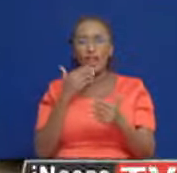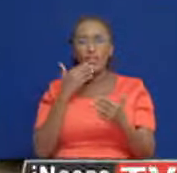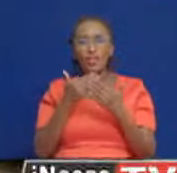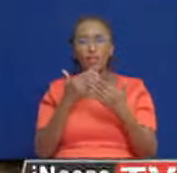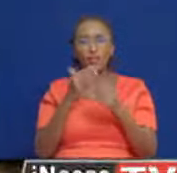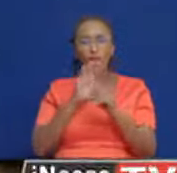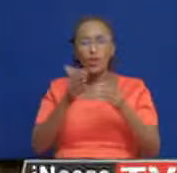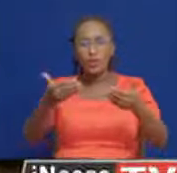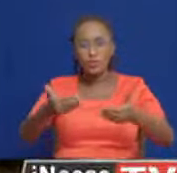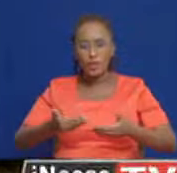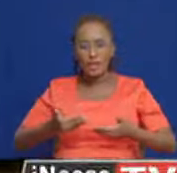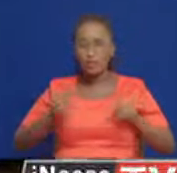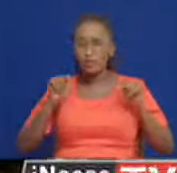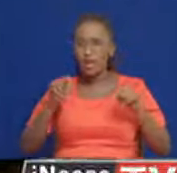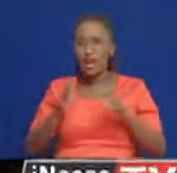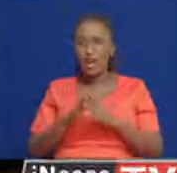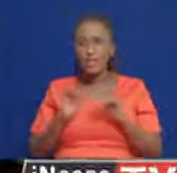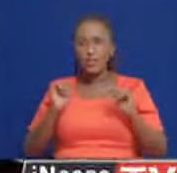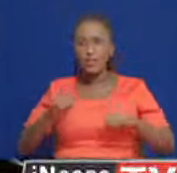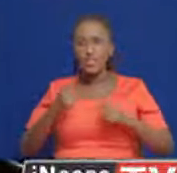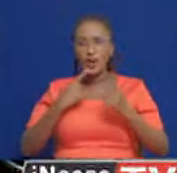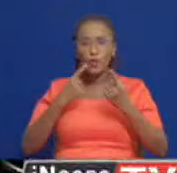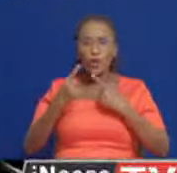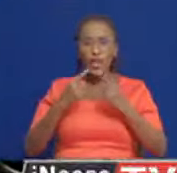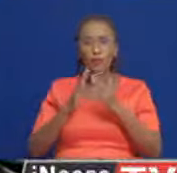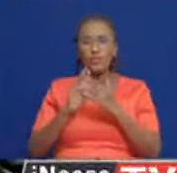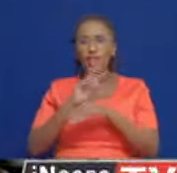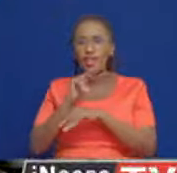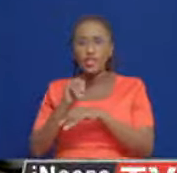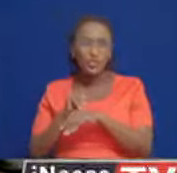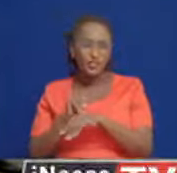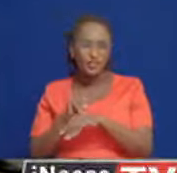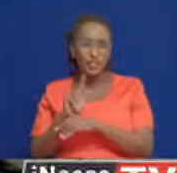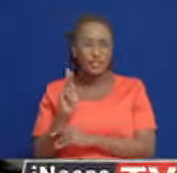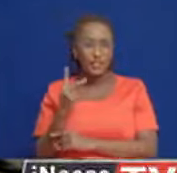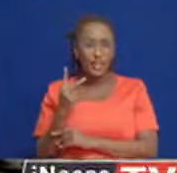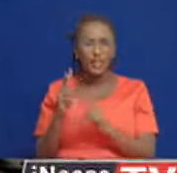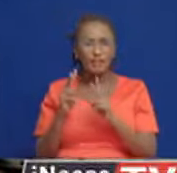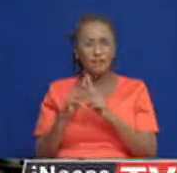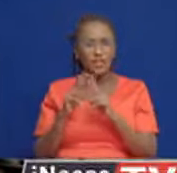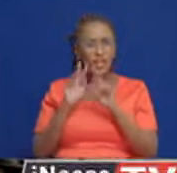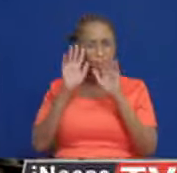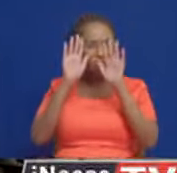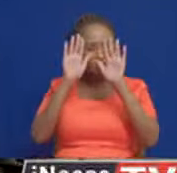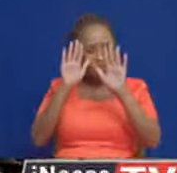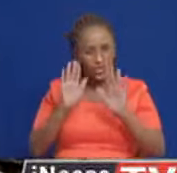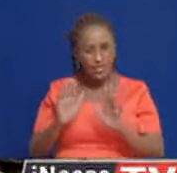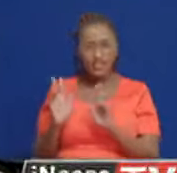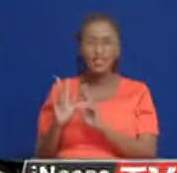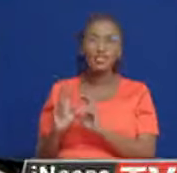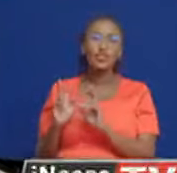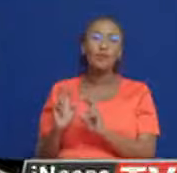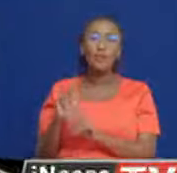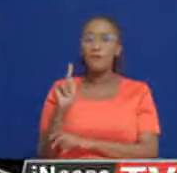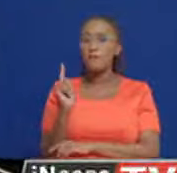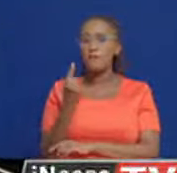us today. And we are able to speak to the entire nation on a very important issue.